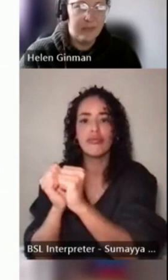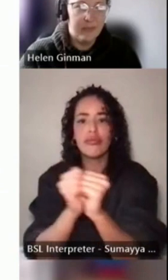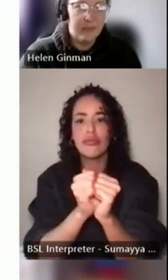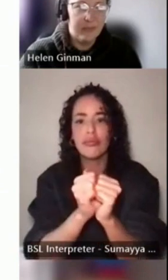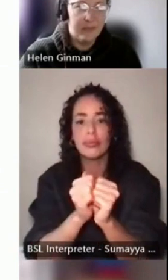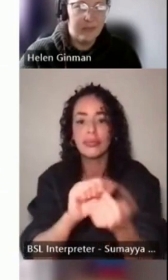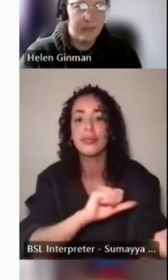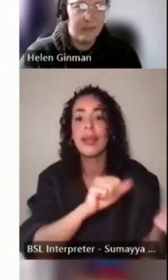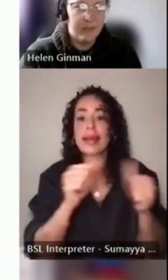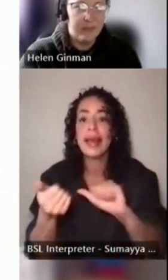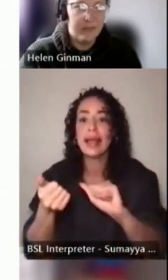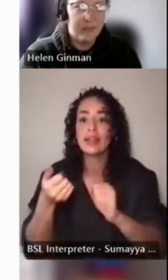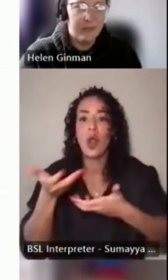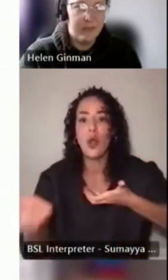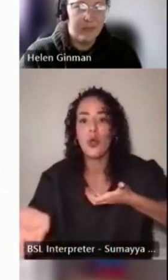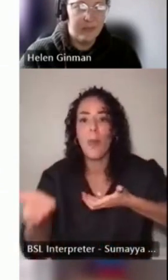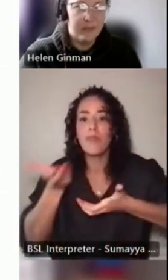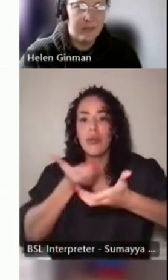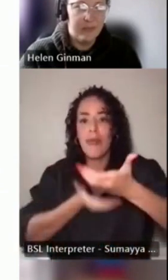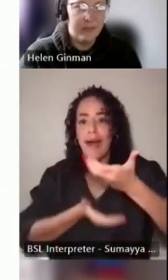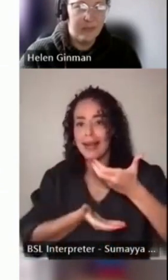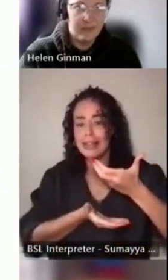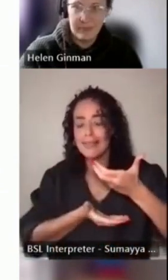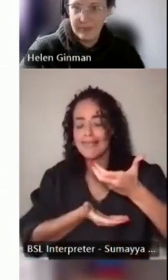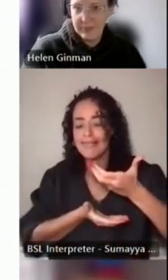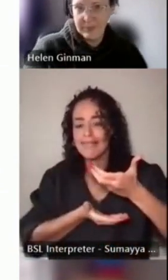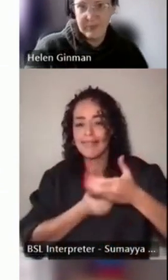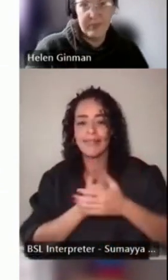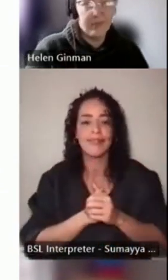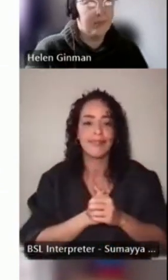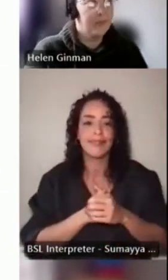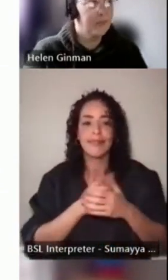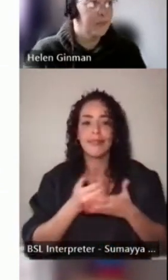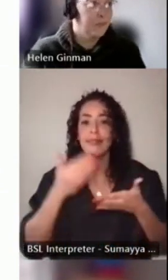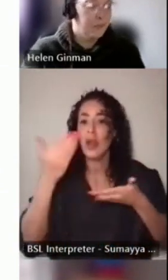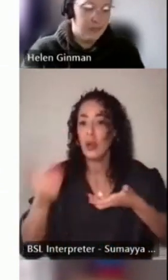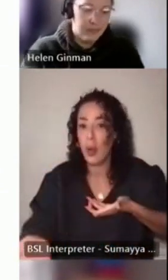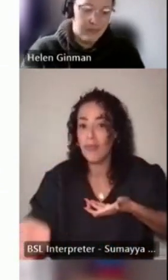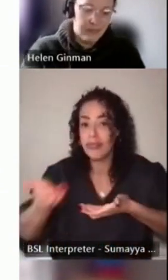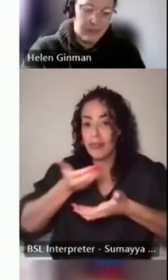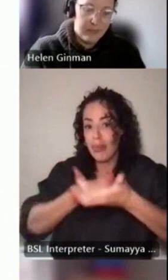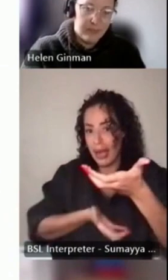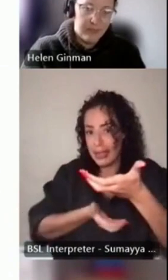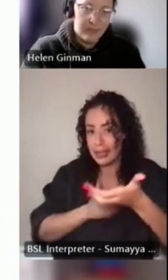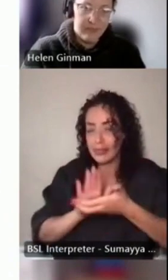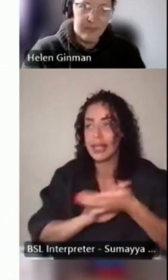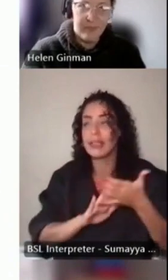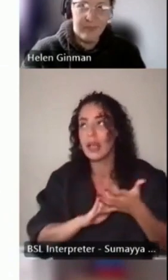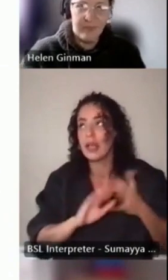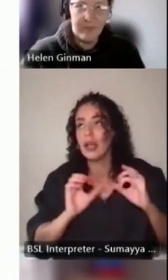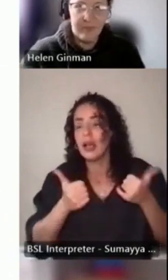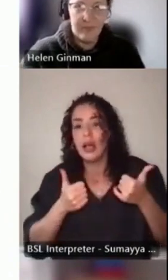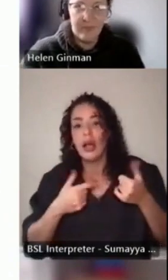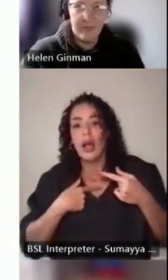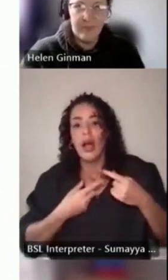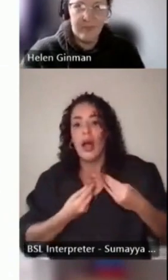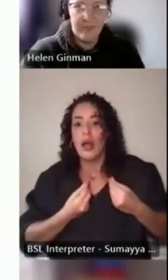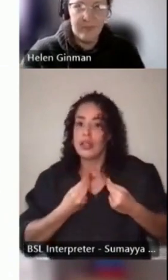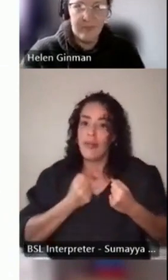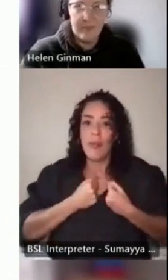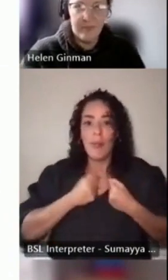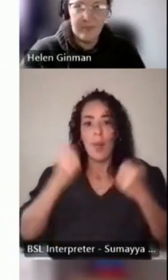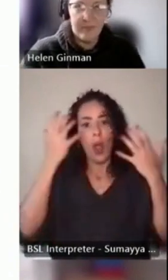Then we've got compromising. So in the compromising style, people are willing to give up some of their concerns in order to